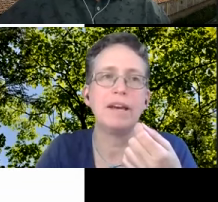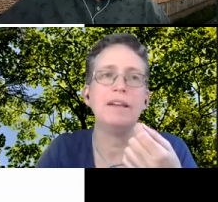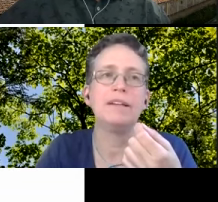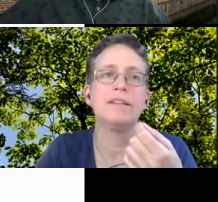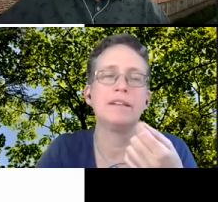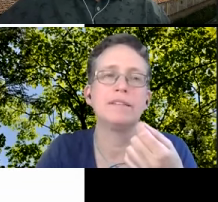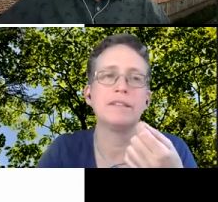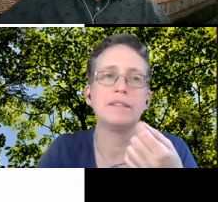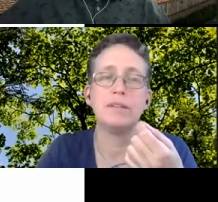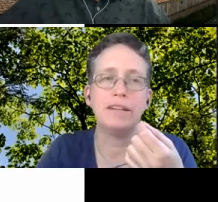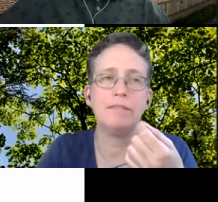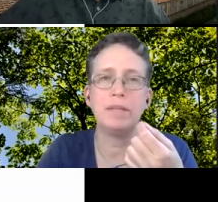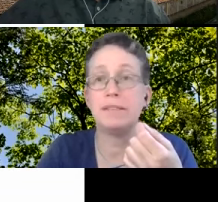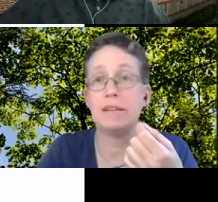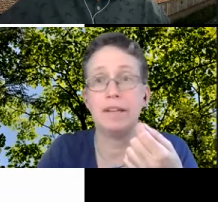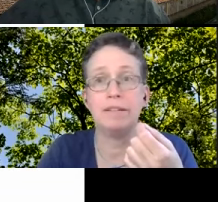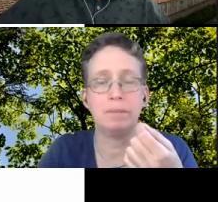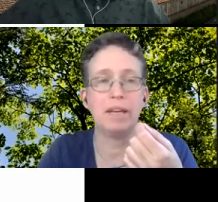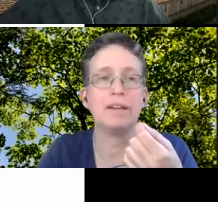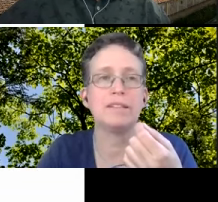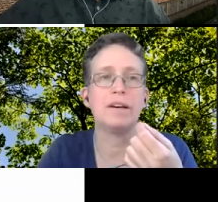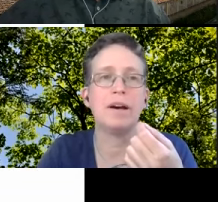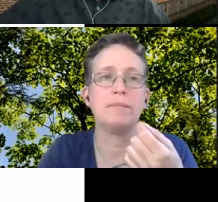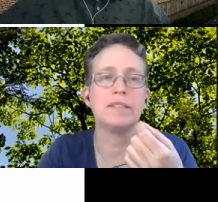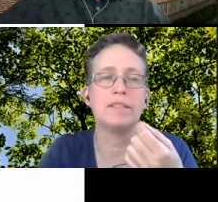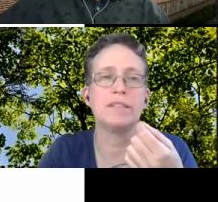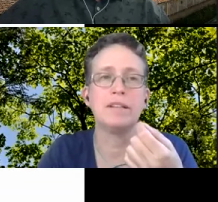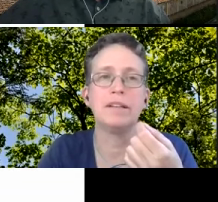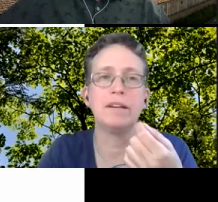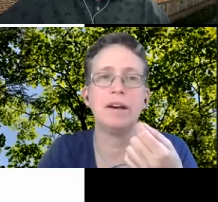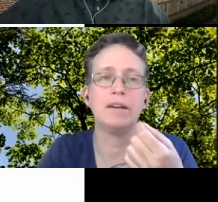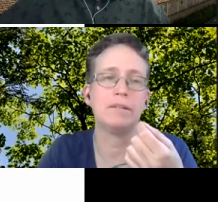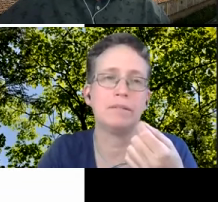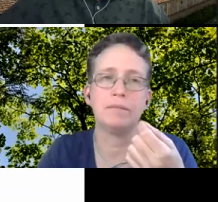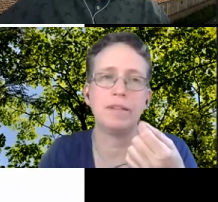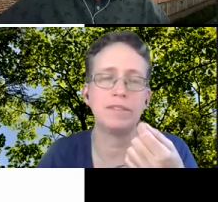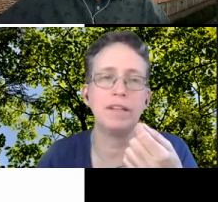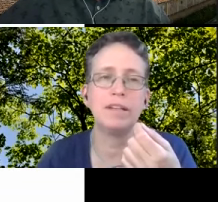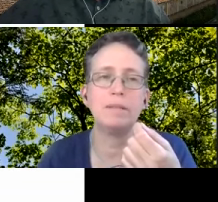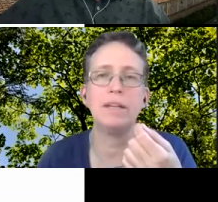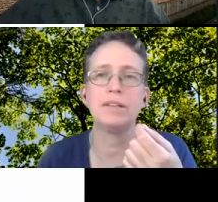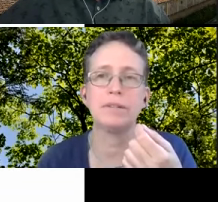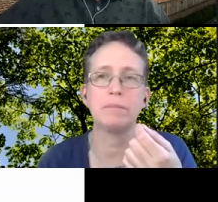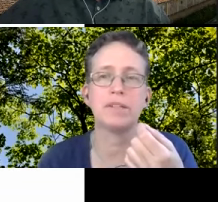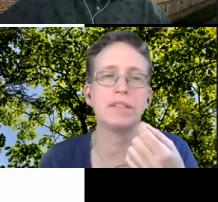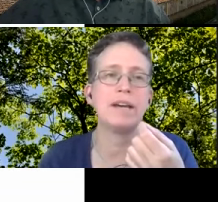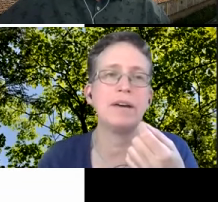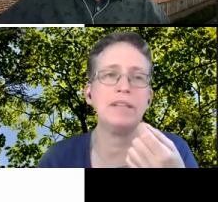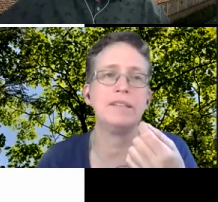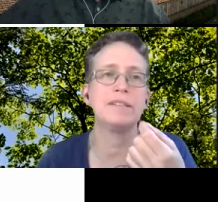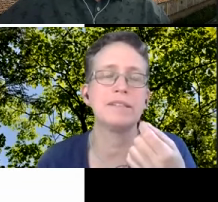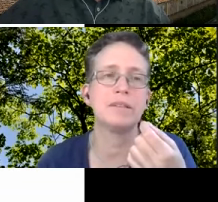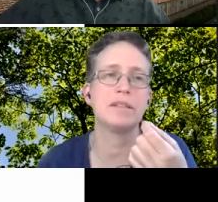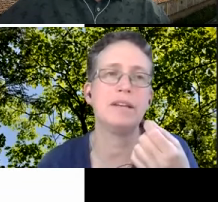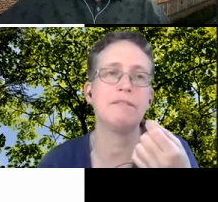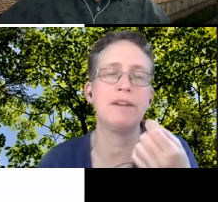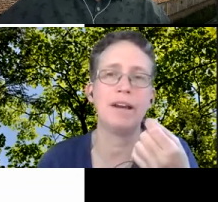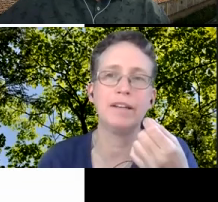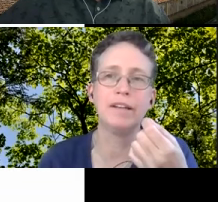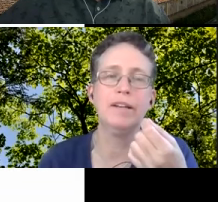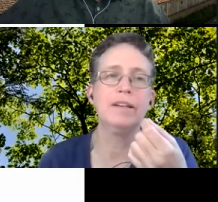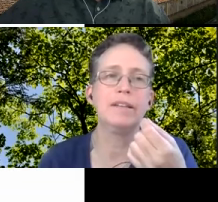bees and so native bees and a native plant. This is they've studied it in many different parts of the Southeast. So it's a